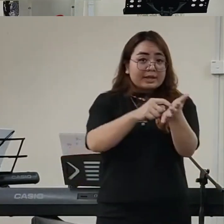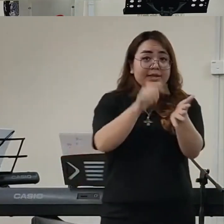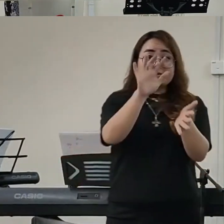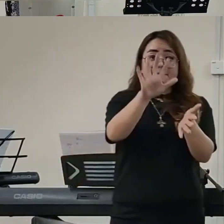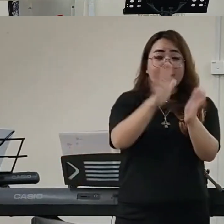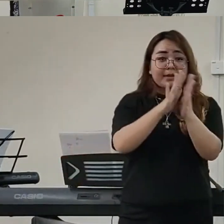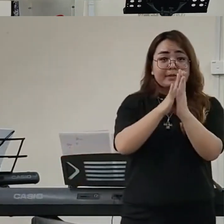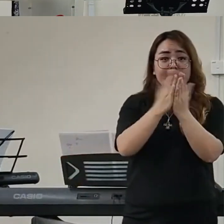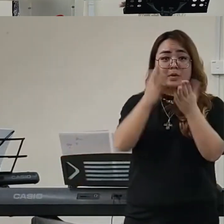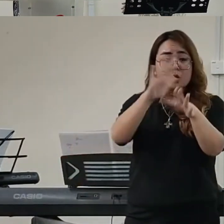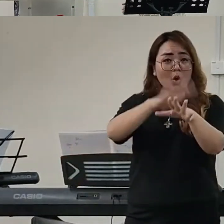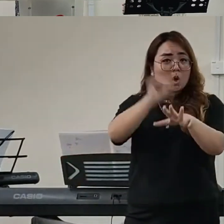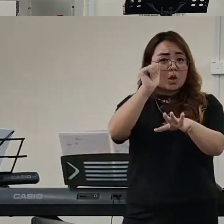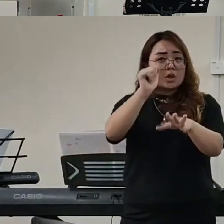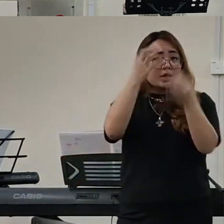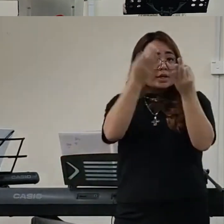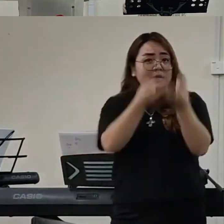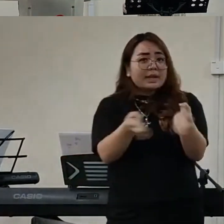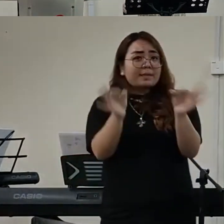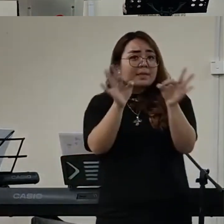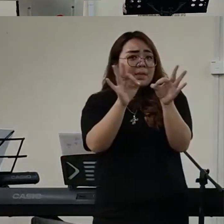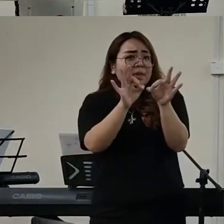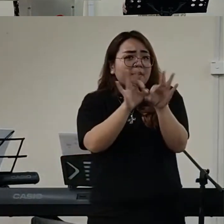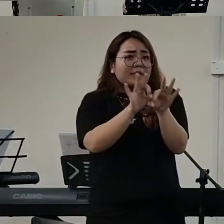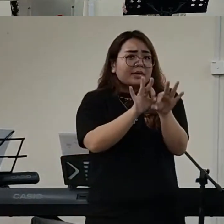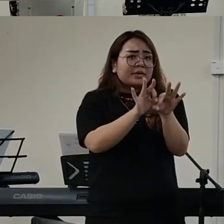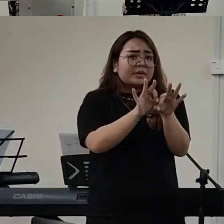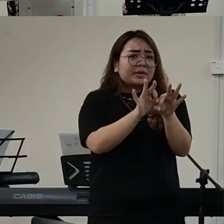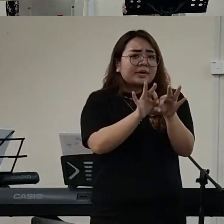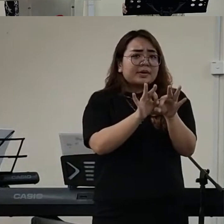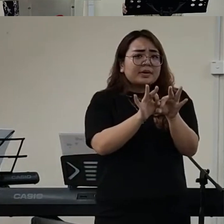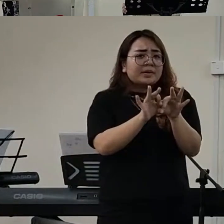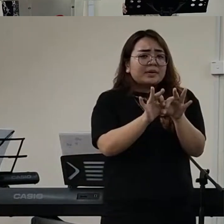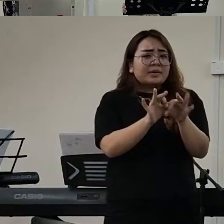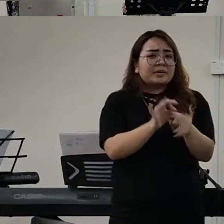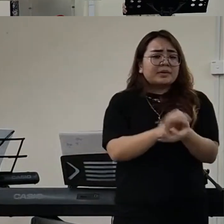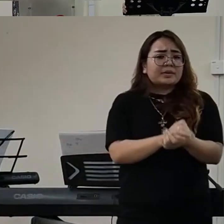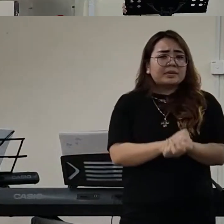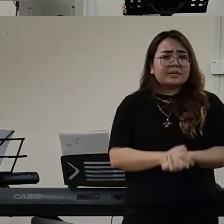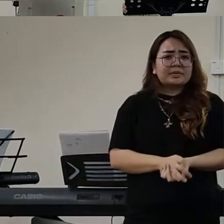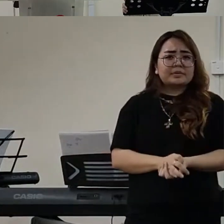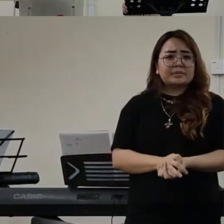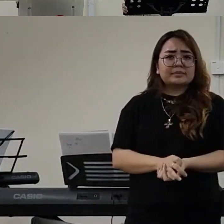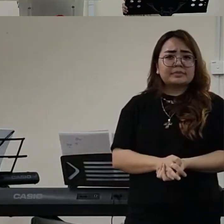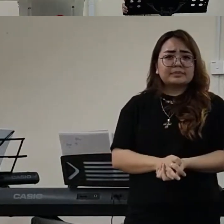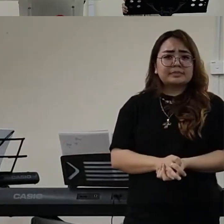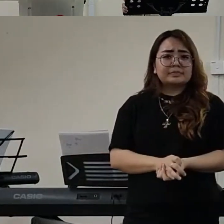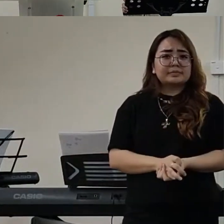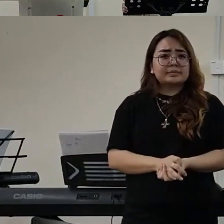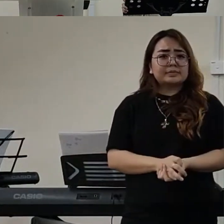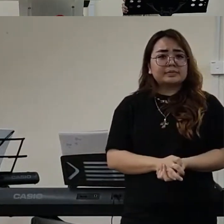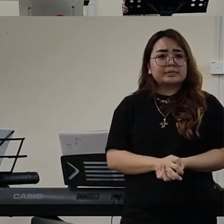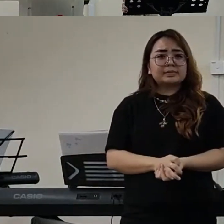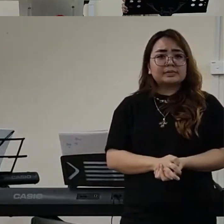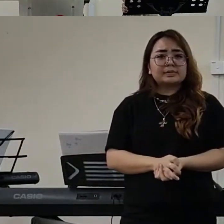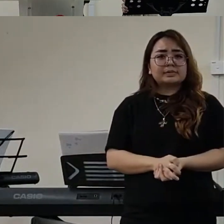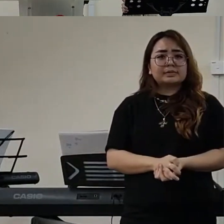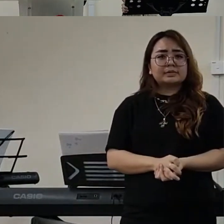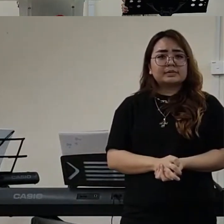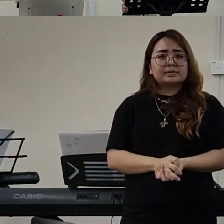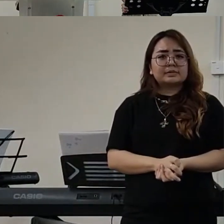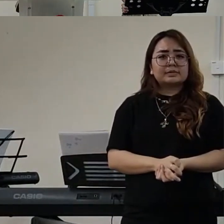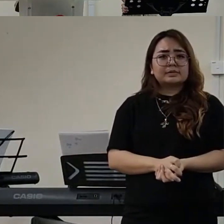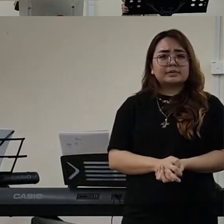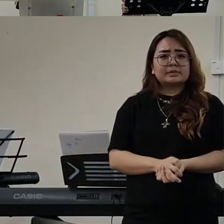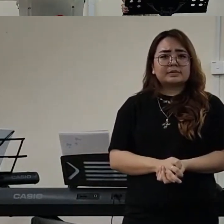major prophetic books because the books these five books are longer than the rest of the books that come after these books. So